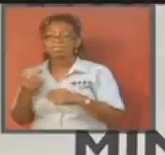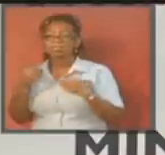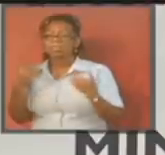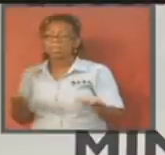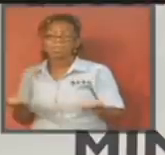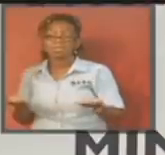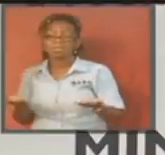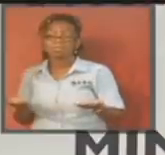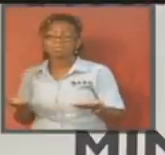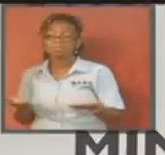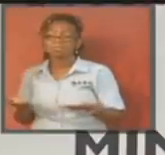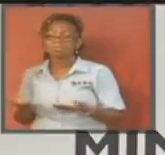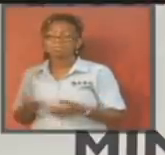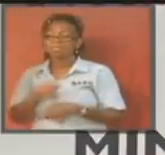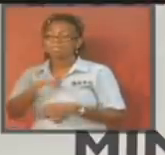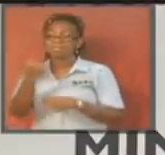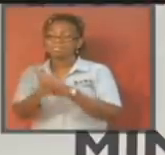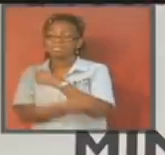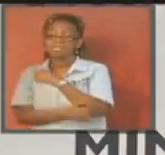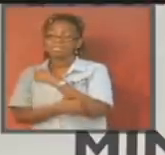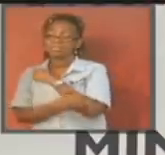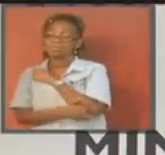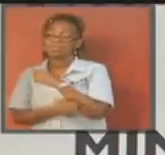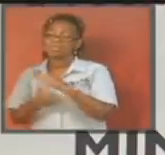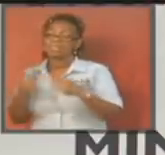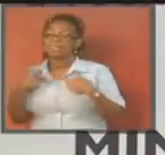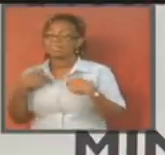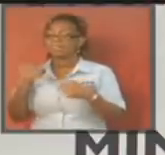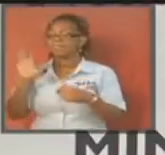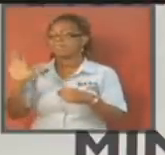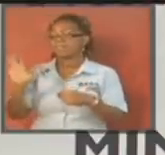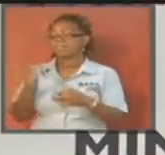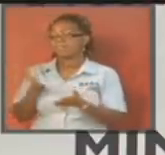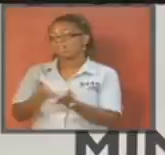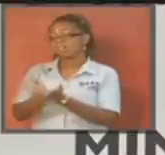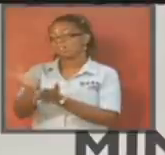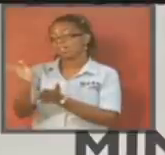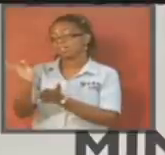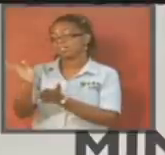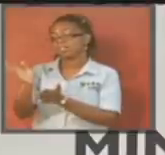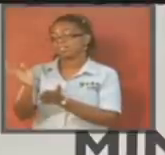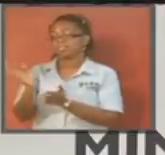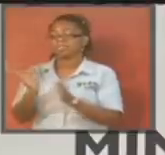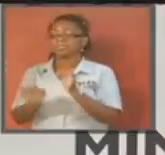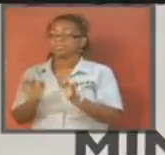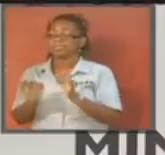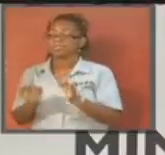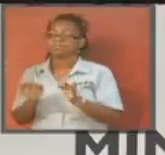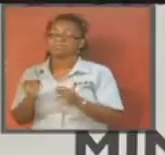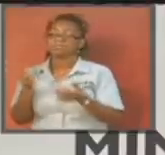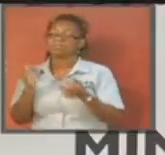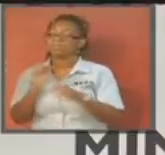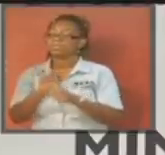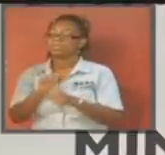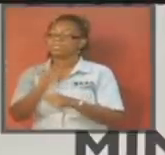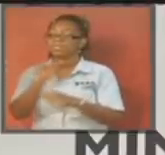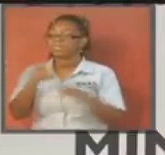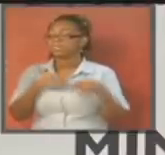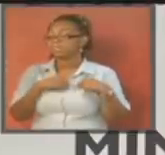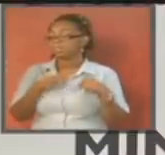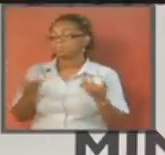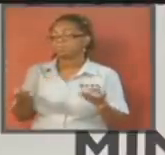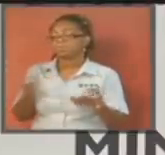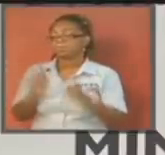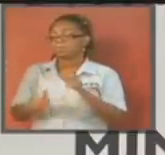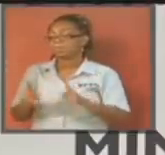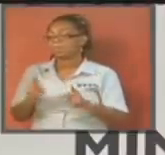say, being a sovereign state, as to who can travel to their country. At this point in time, our policy in Trinidad and Tobago